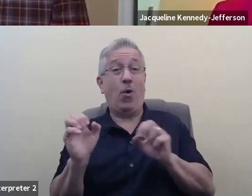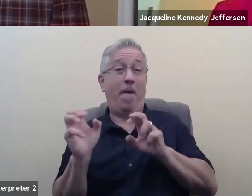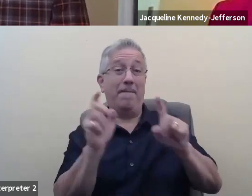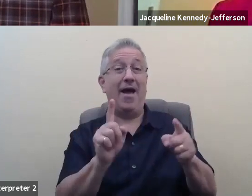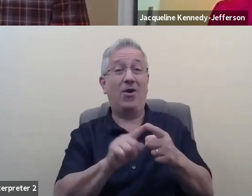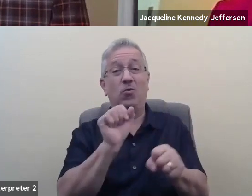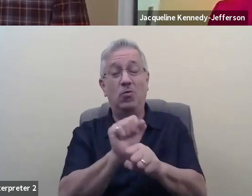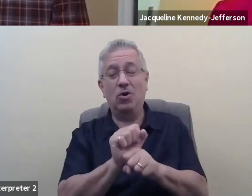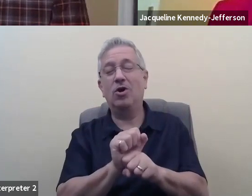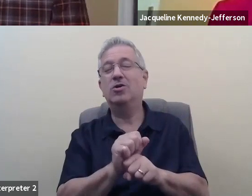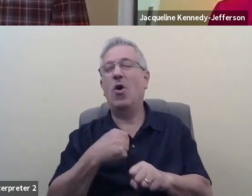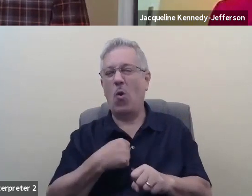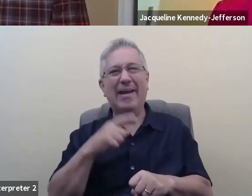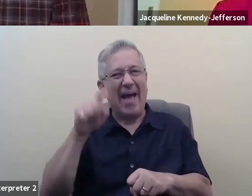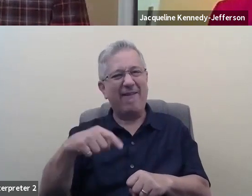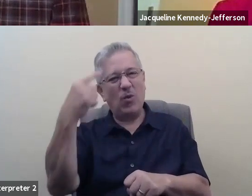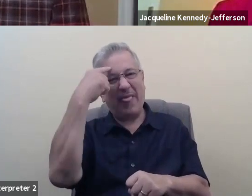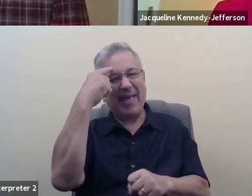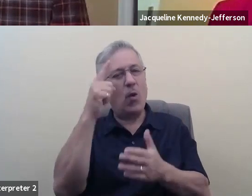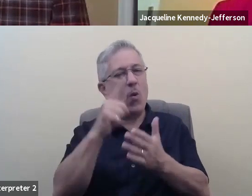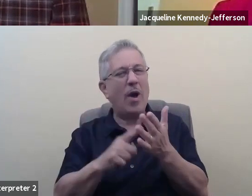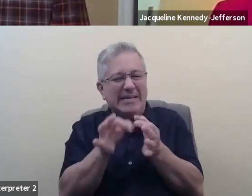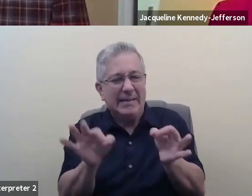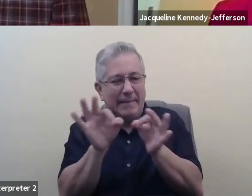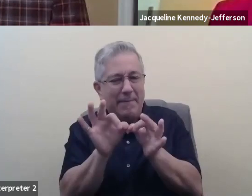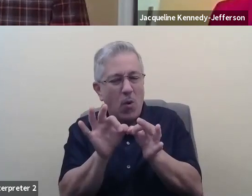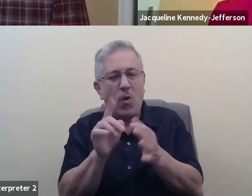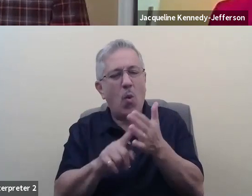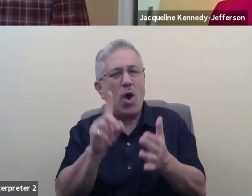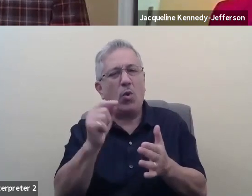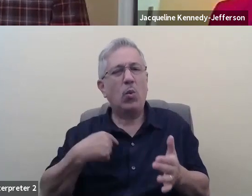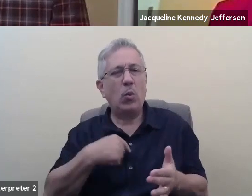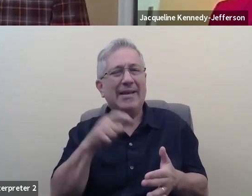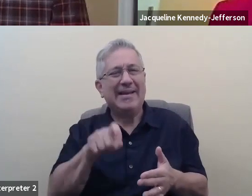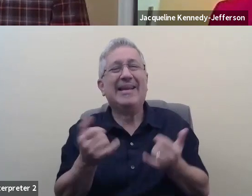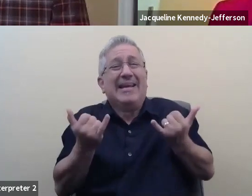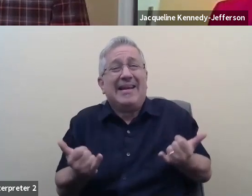to consider what people need now and how to keep those bonds and connections strong.